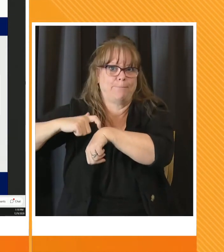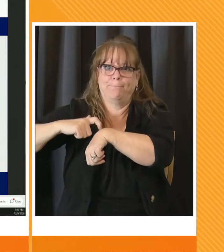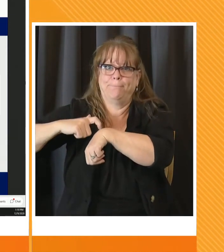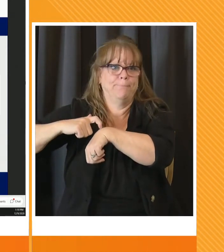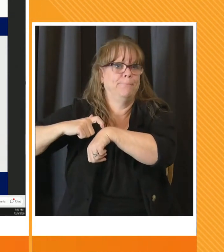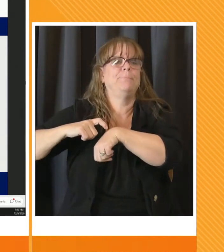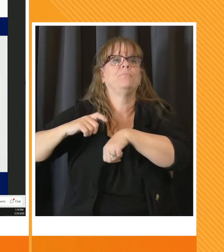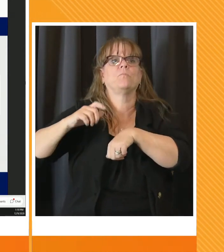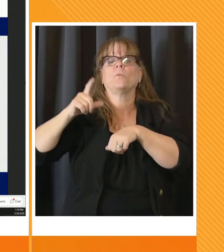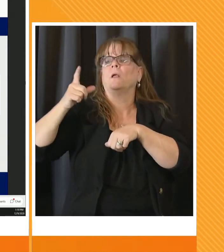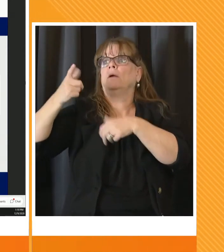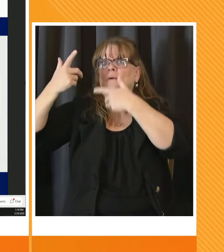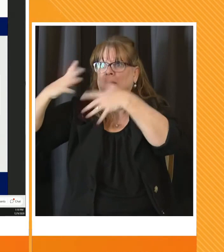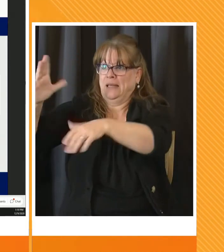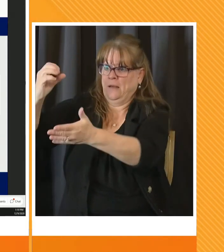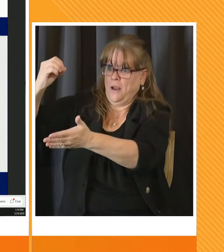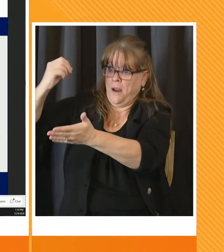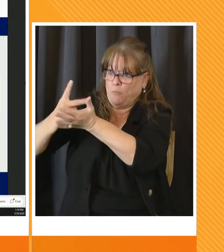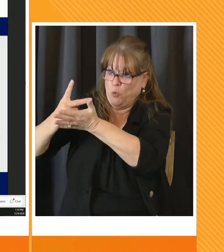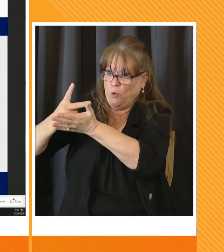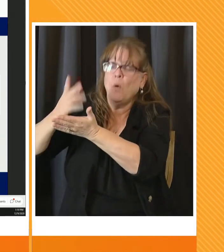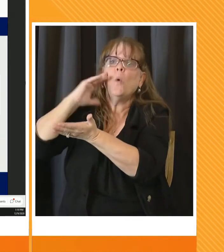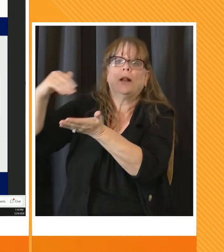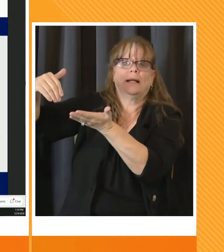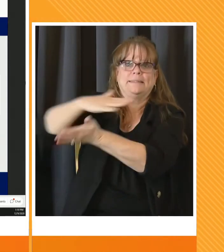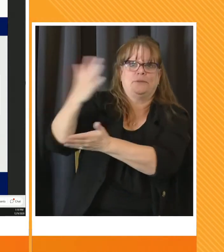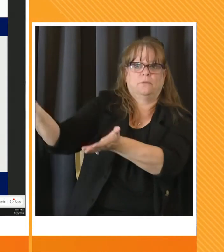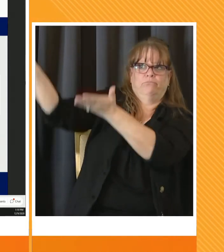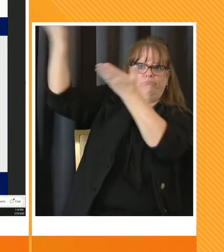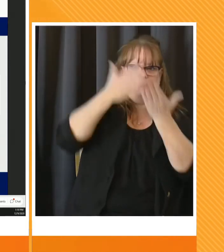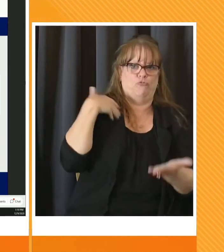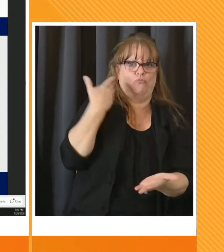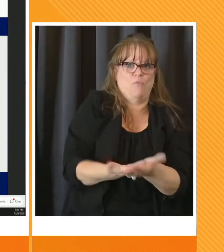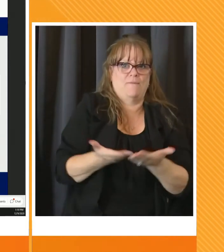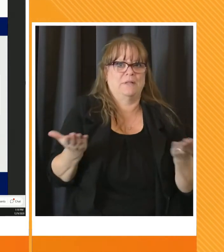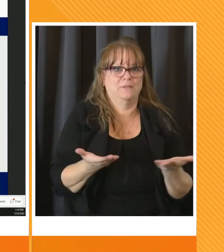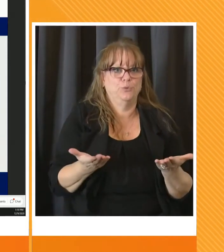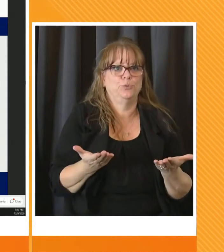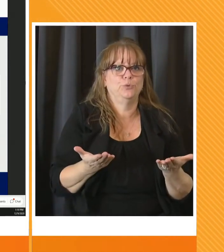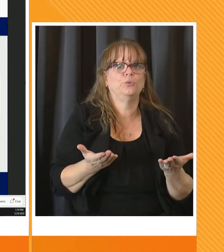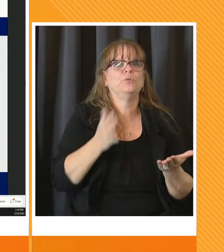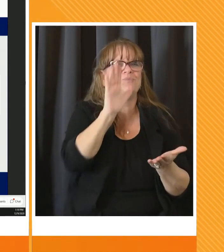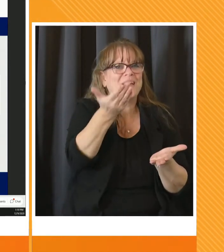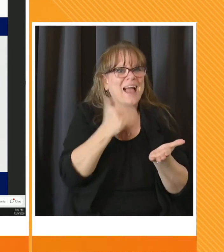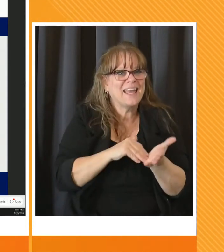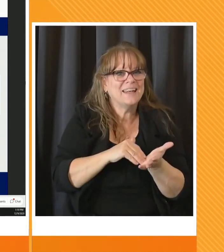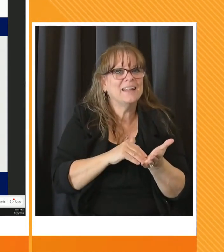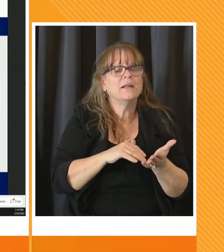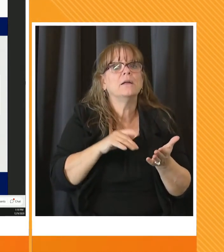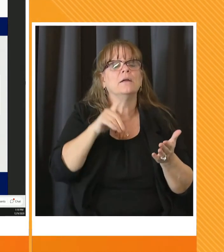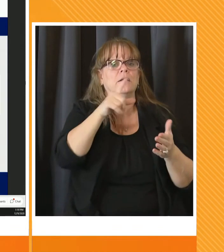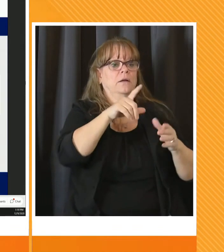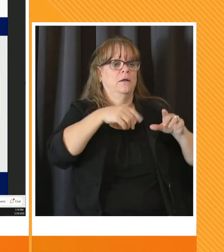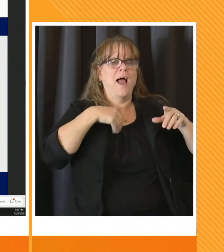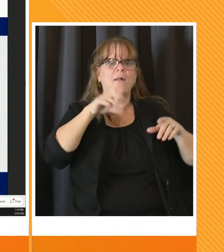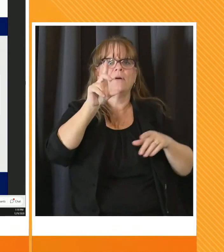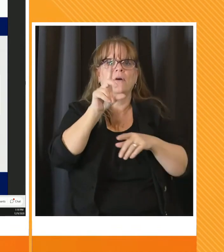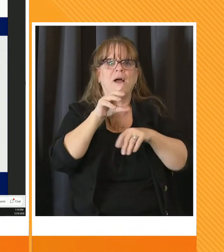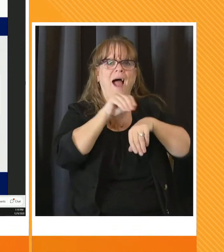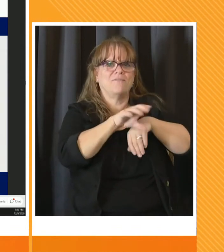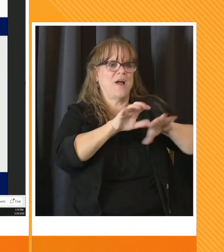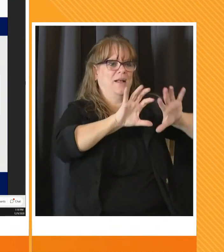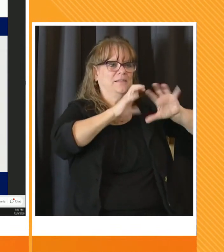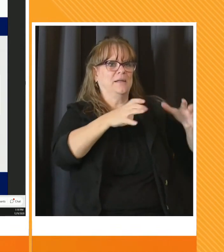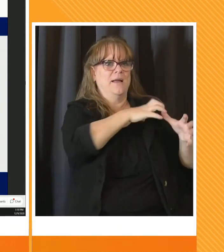that concurrently, the Advisory Committee on Immunization Practices will be holding their emergency meetings on December 11th